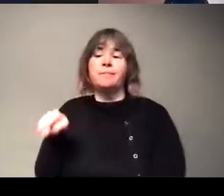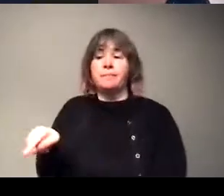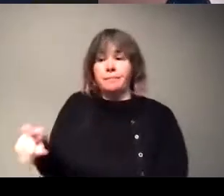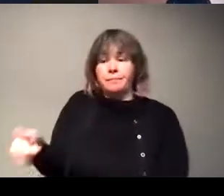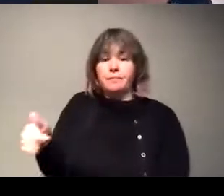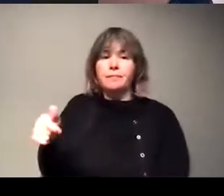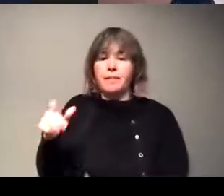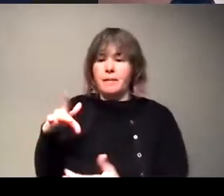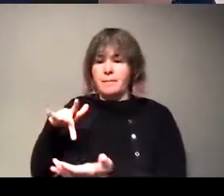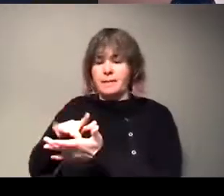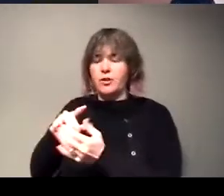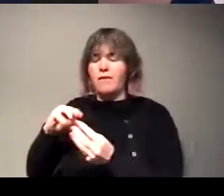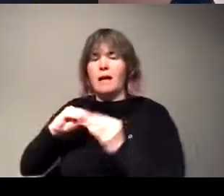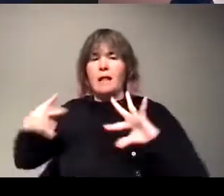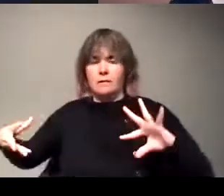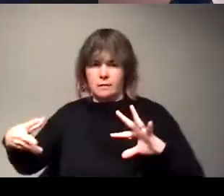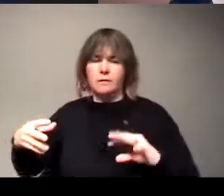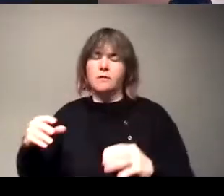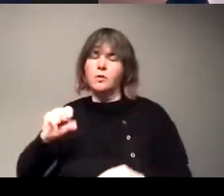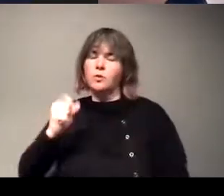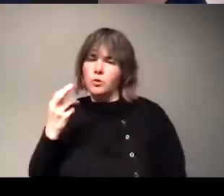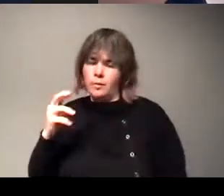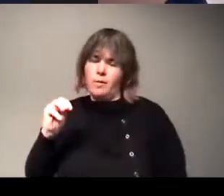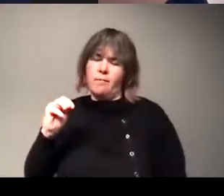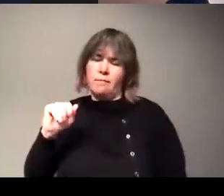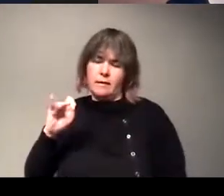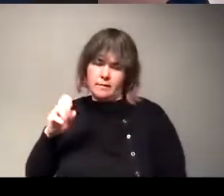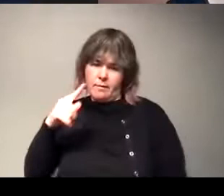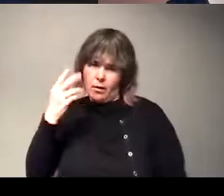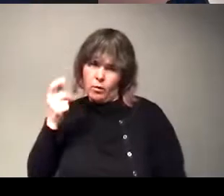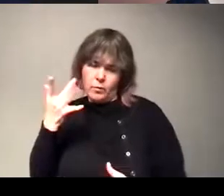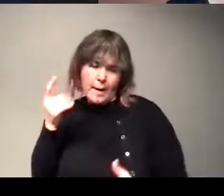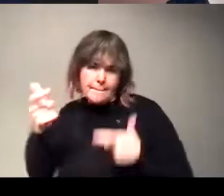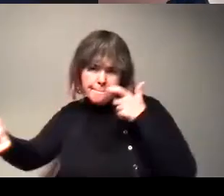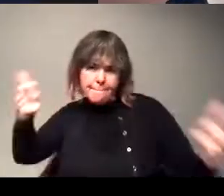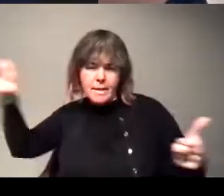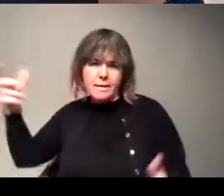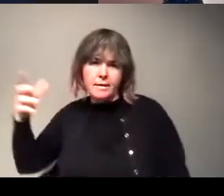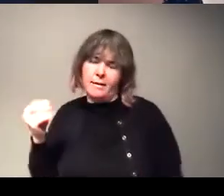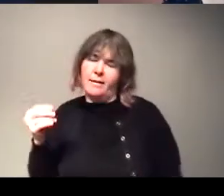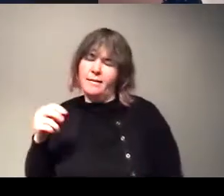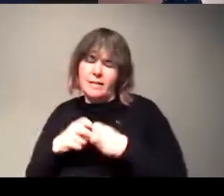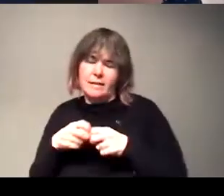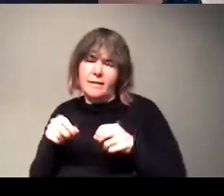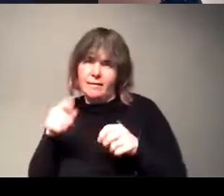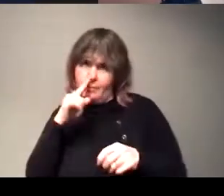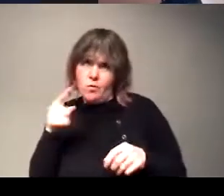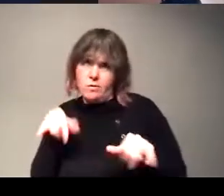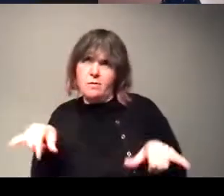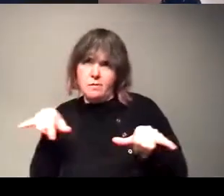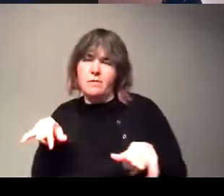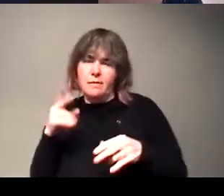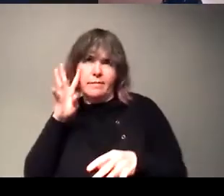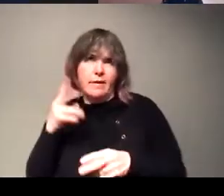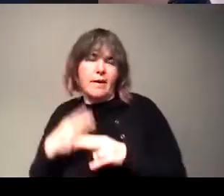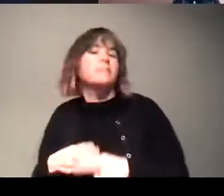at the centers of galaxies. We call these supermassive black holes because they're really big and physicists are super creative. And we have one at the center